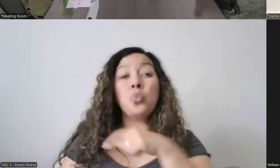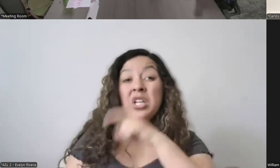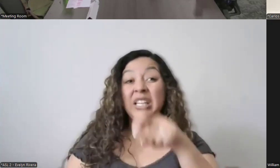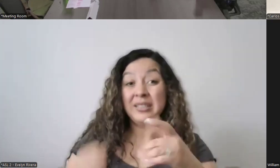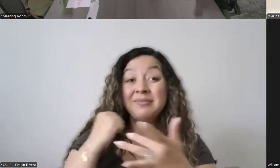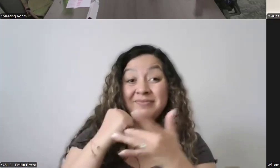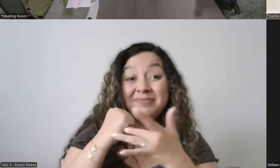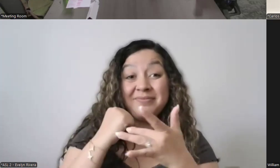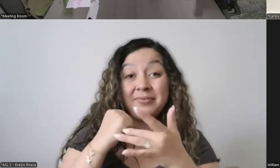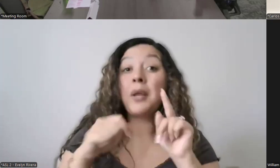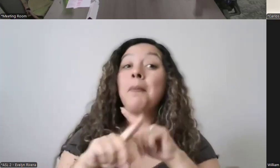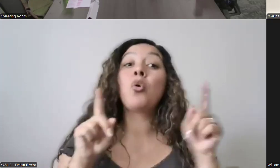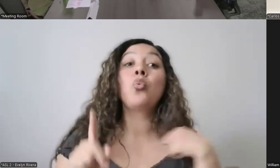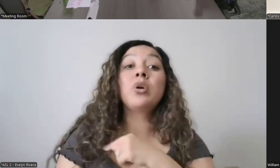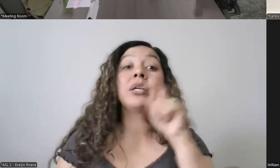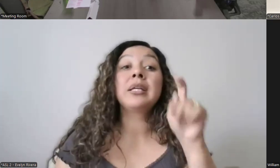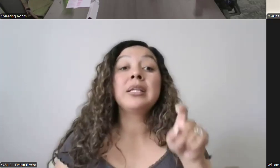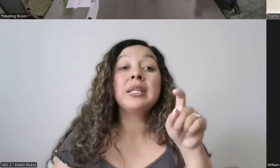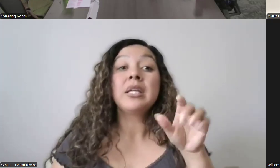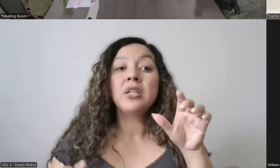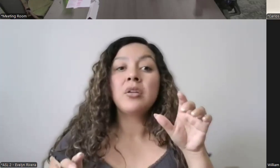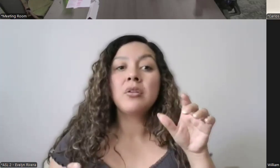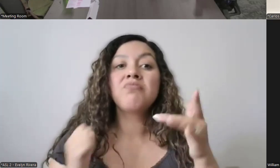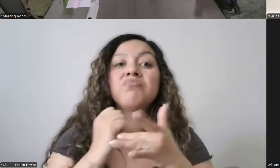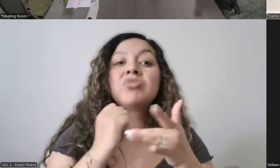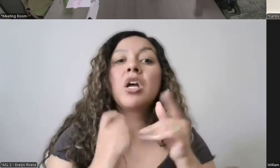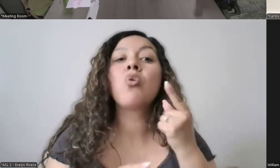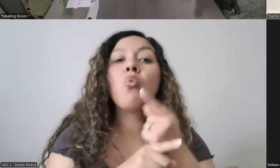technology, but we need it done right. We need